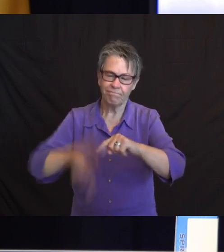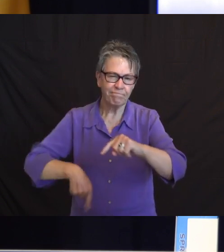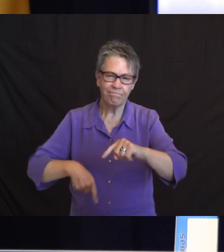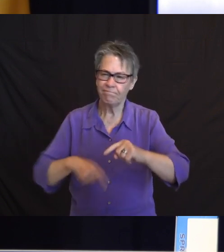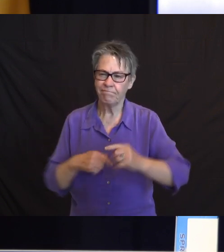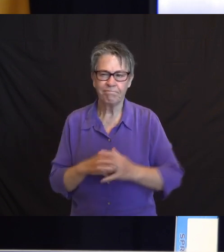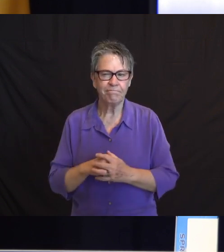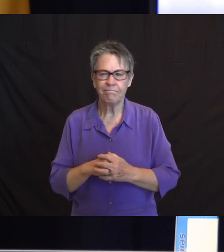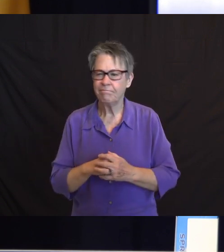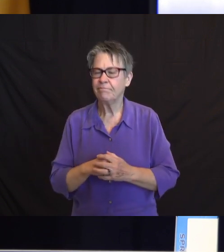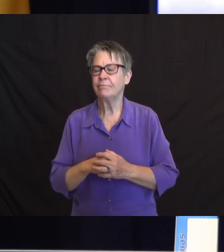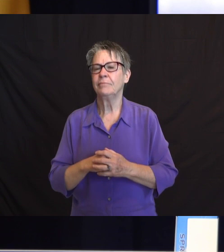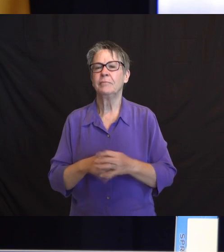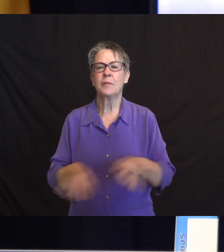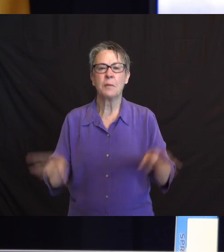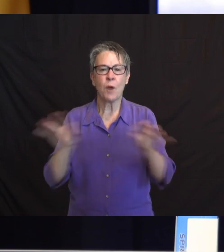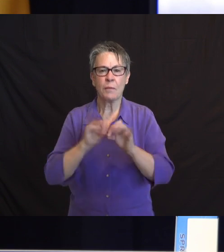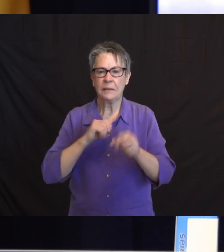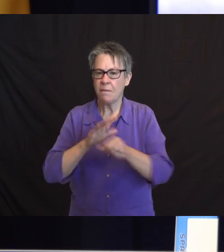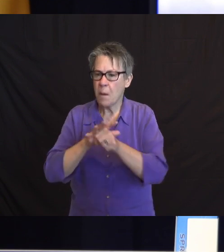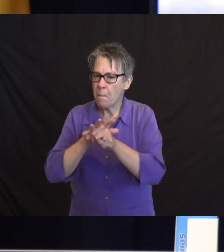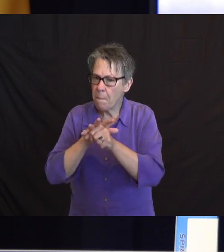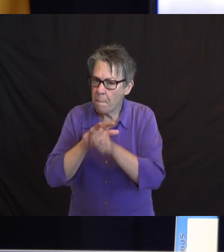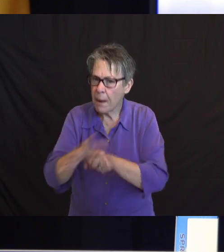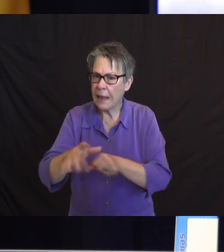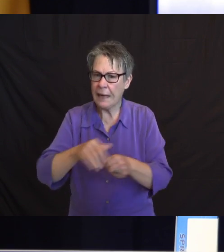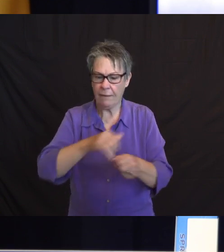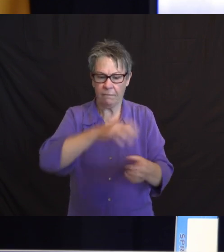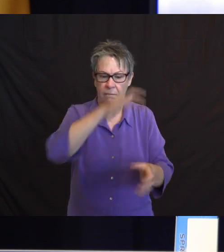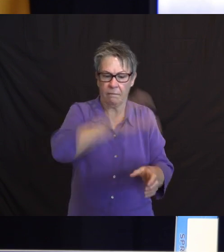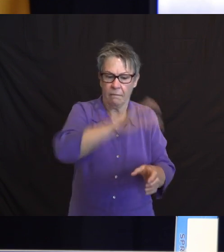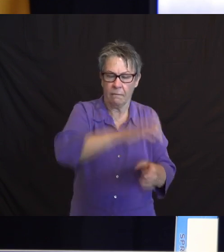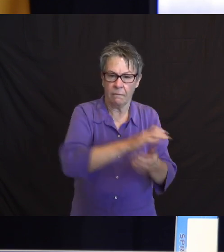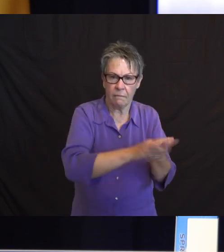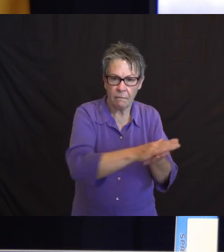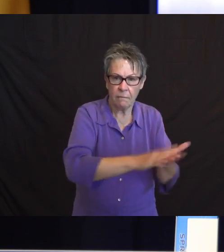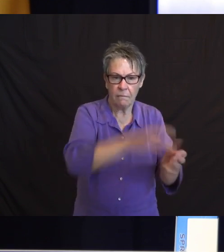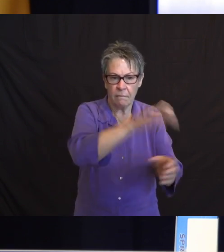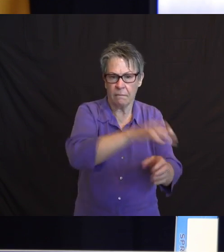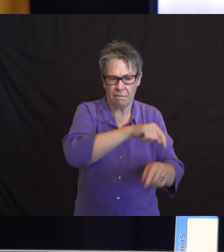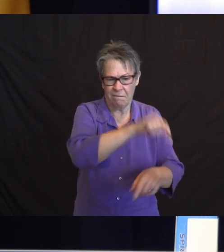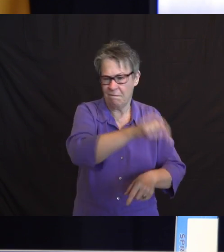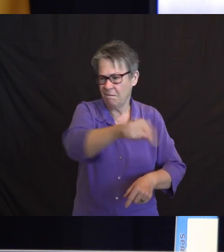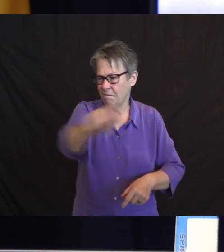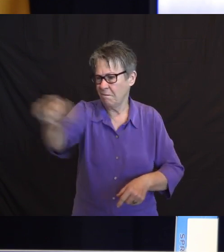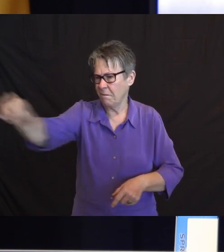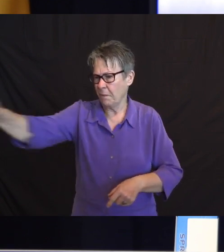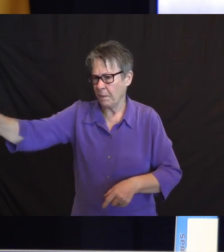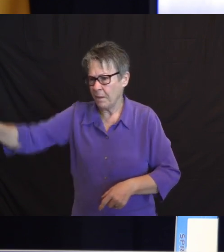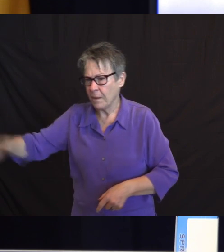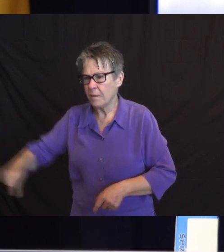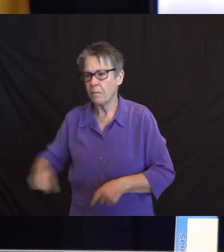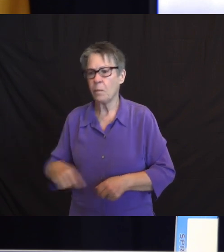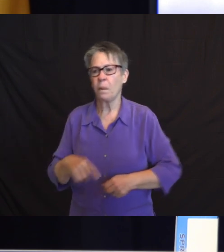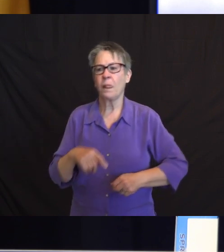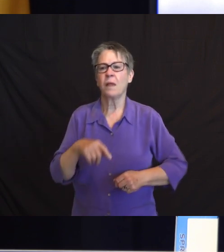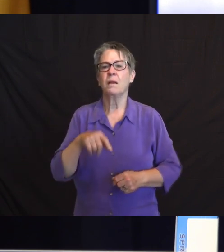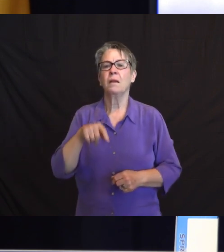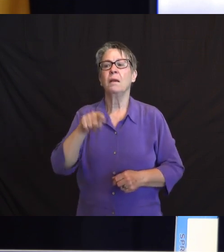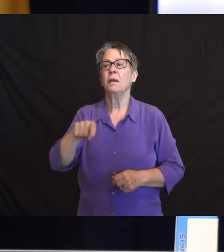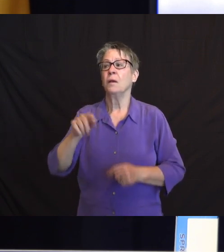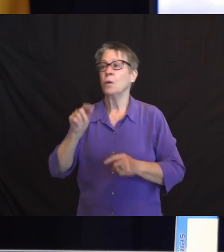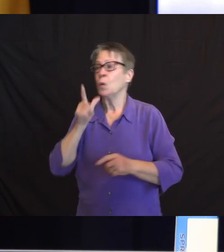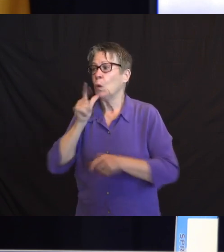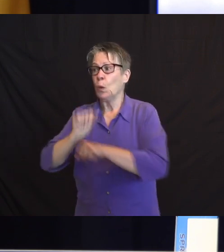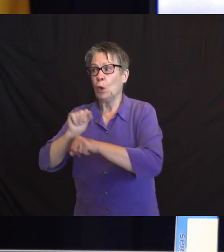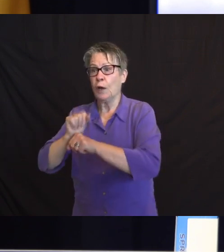numerous areas around the camp. Gloves should be worn when handling or serving food to campers. Social distancing is